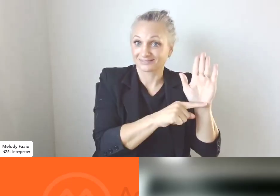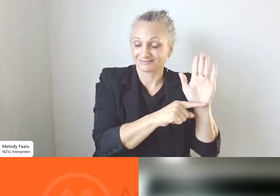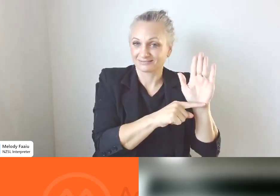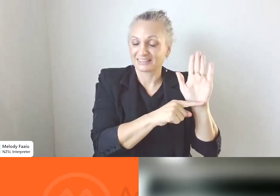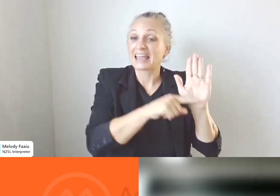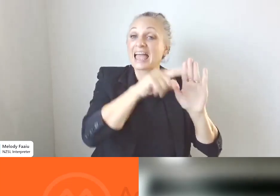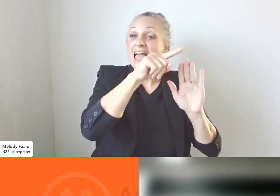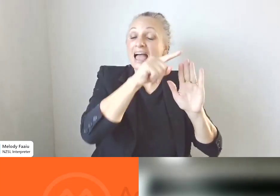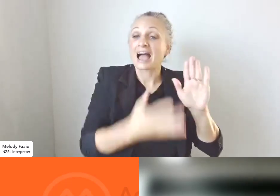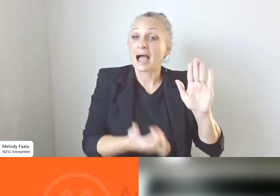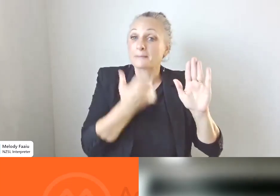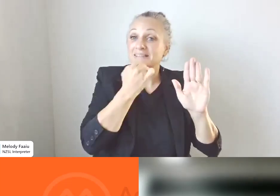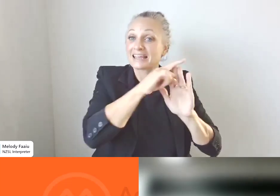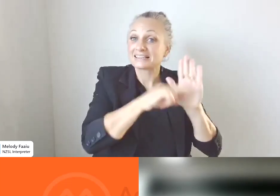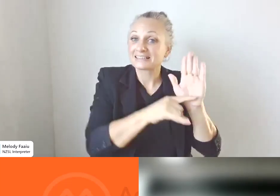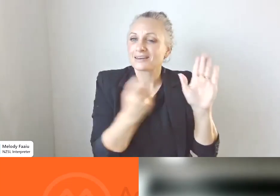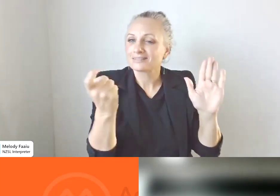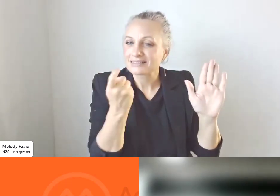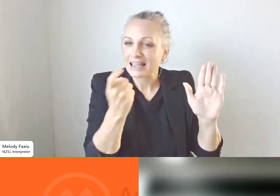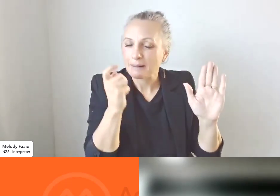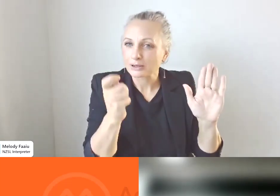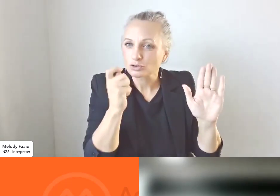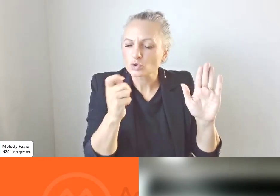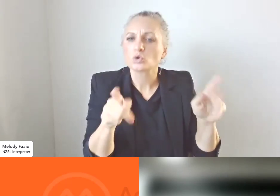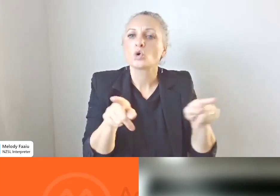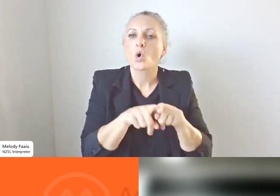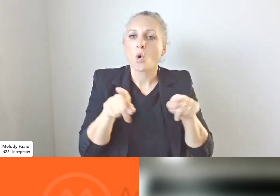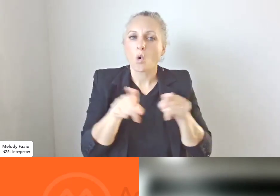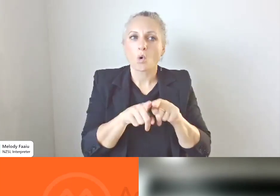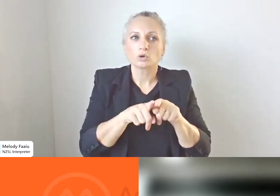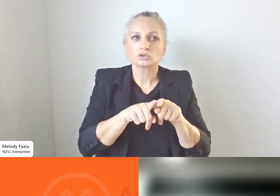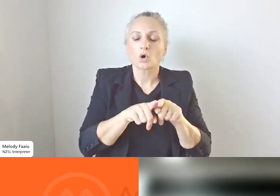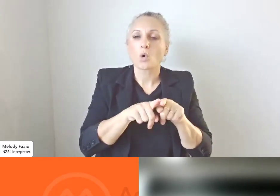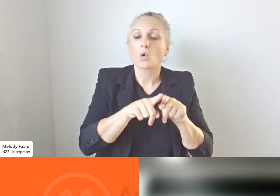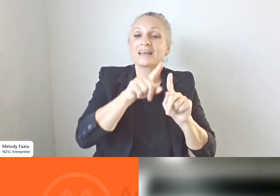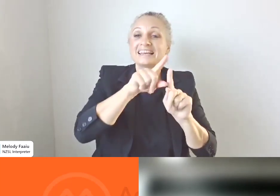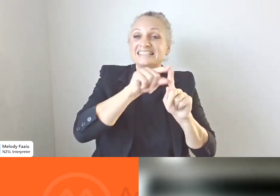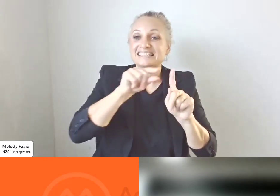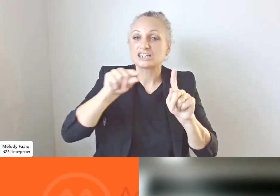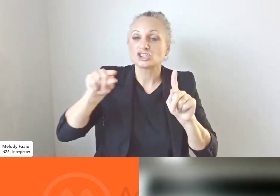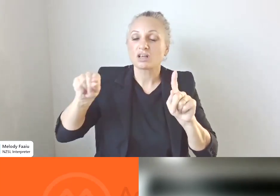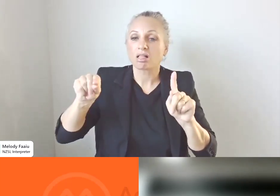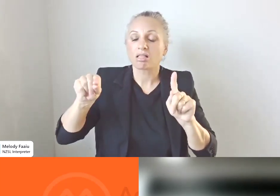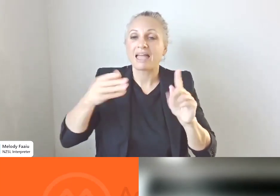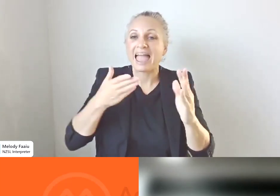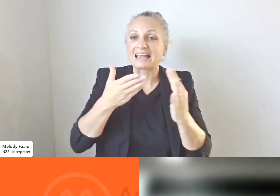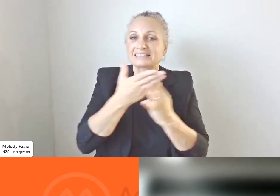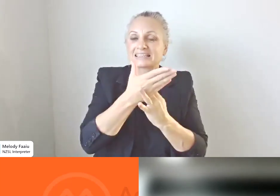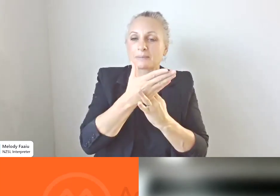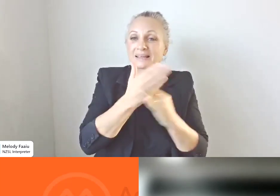year, including the name to digital accessibility standards to include all digital content